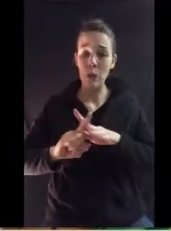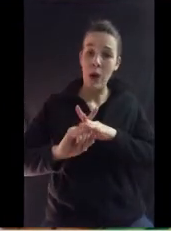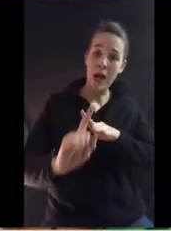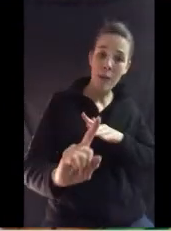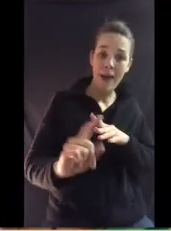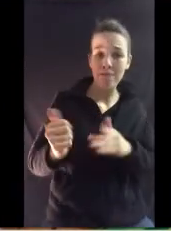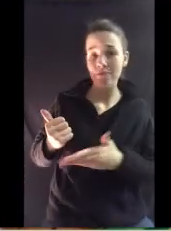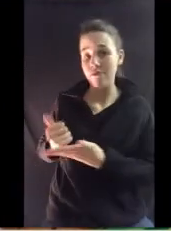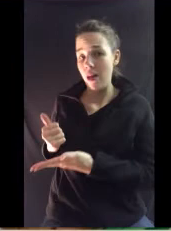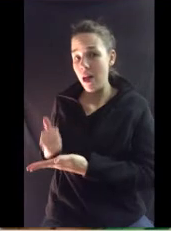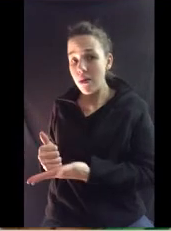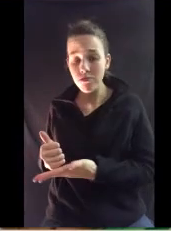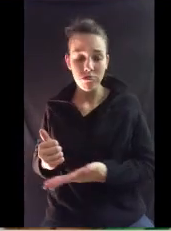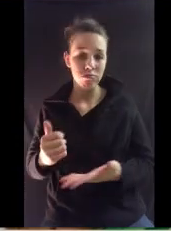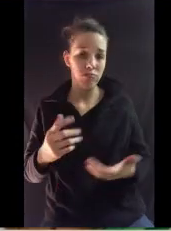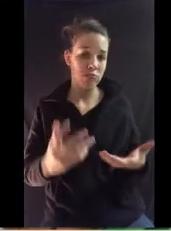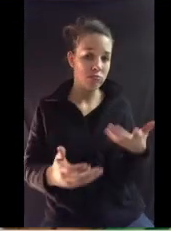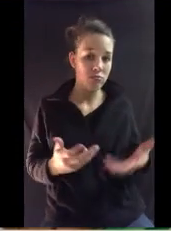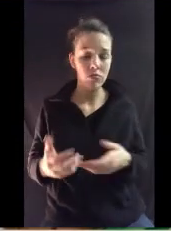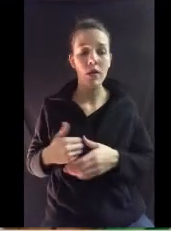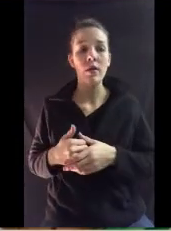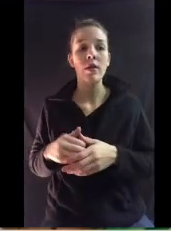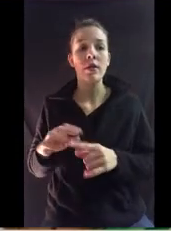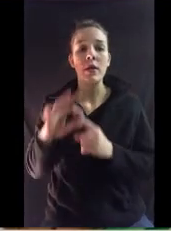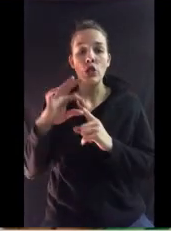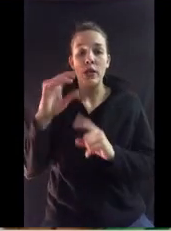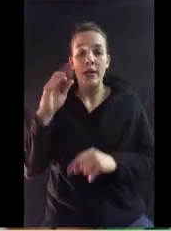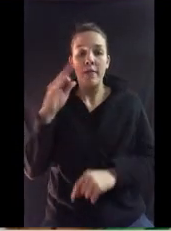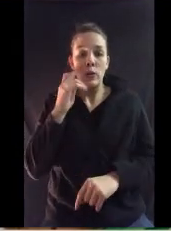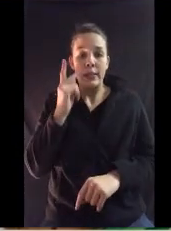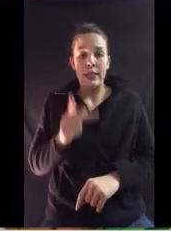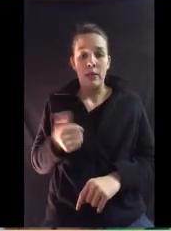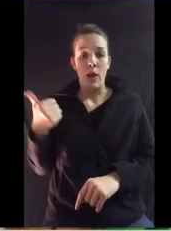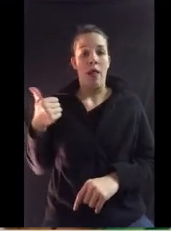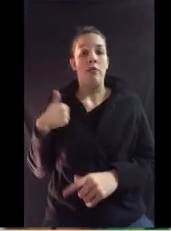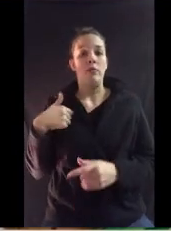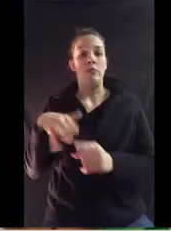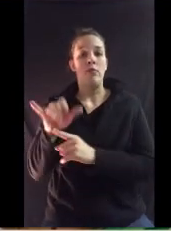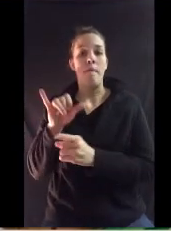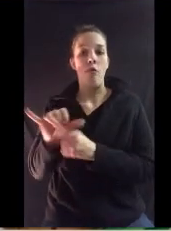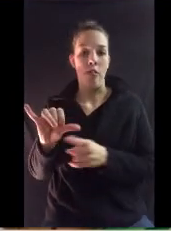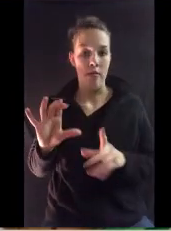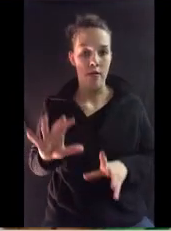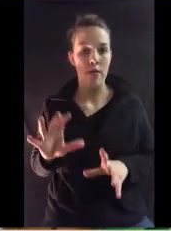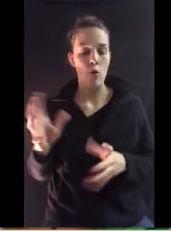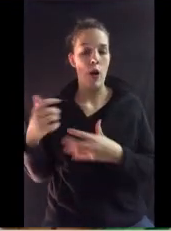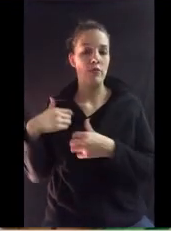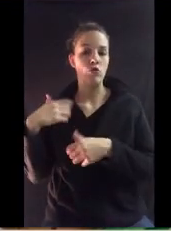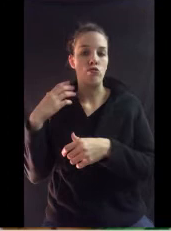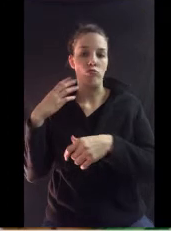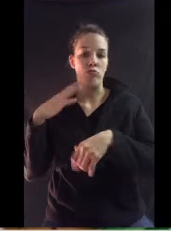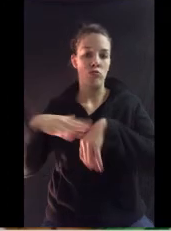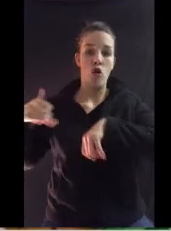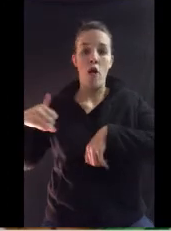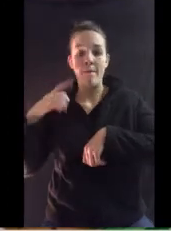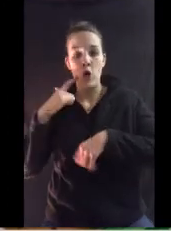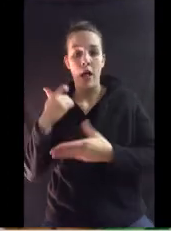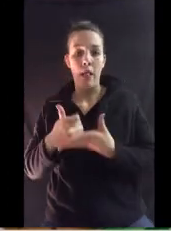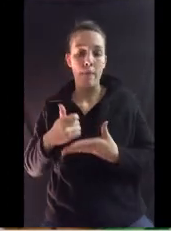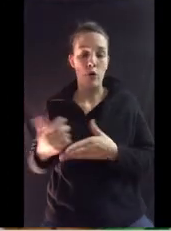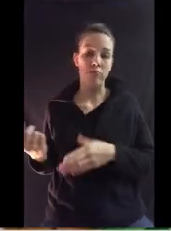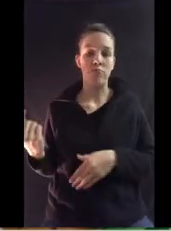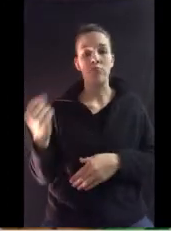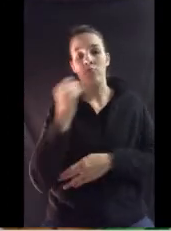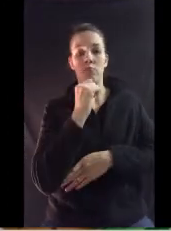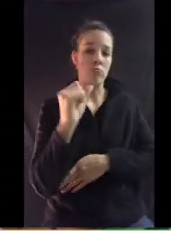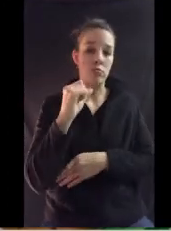Maybe the best thing is to run away, to get help from a grown-up, especially if you see someone else getting bullied. You might want to call for